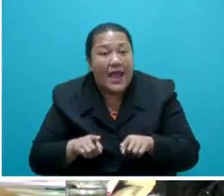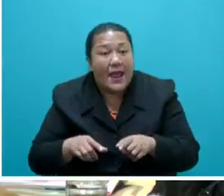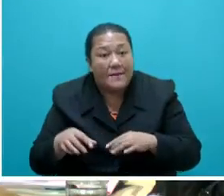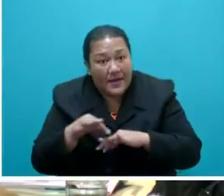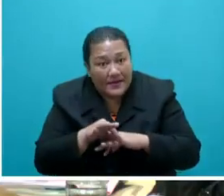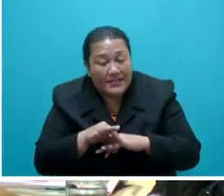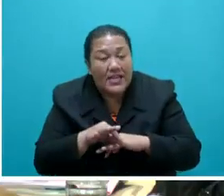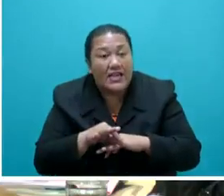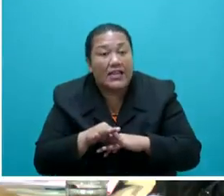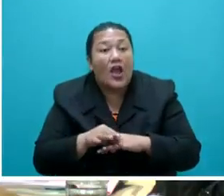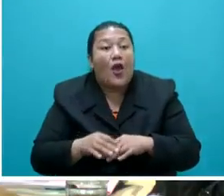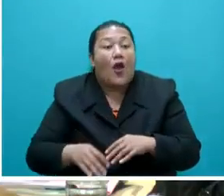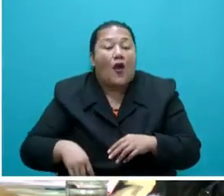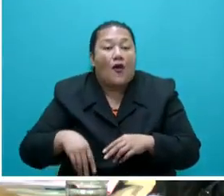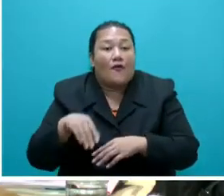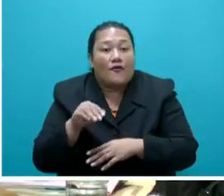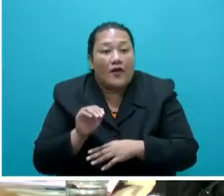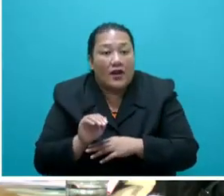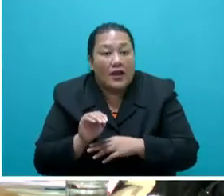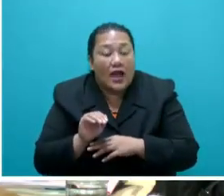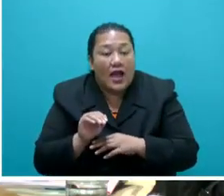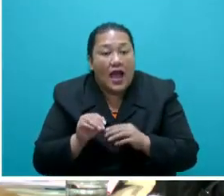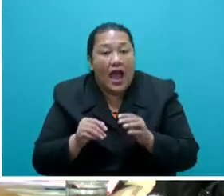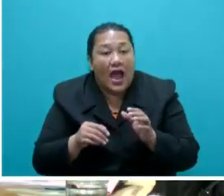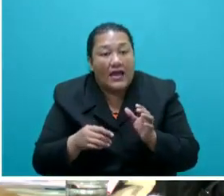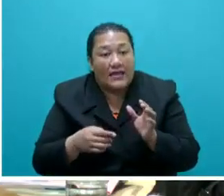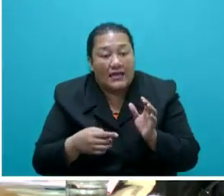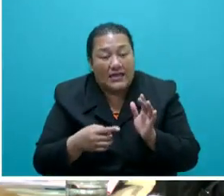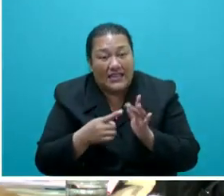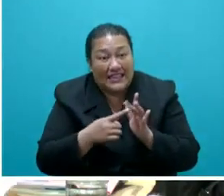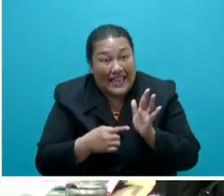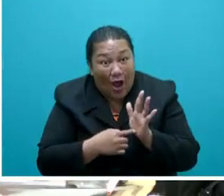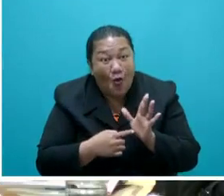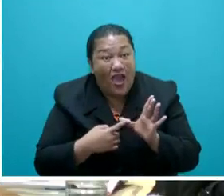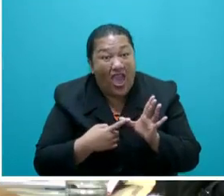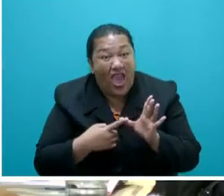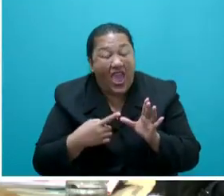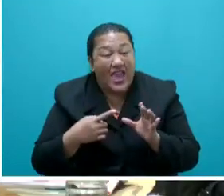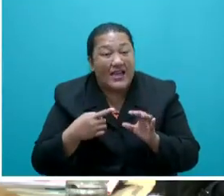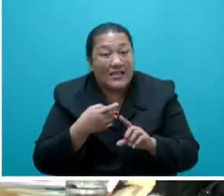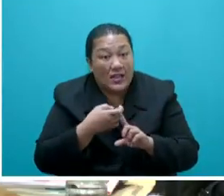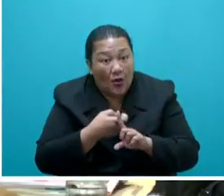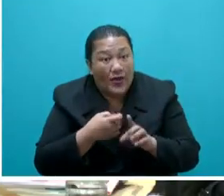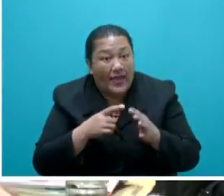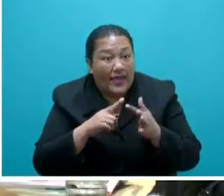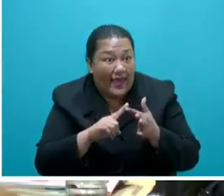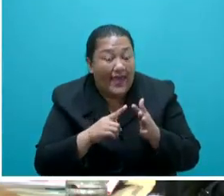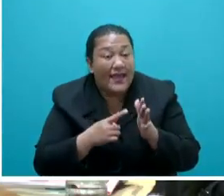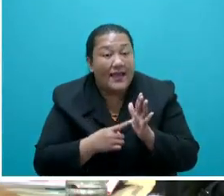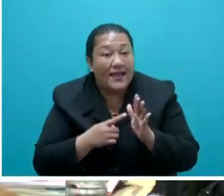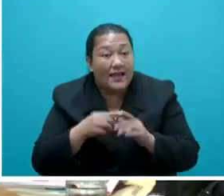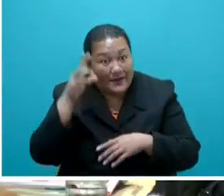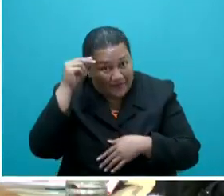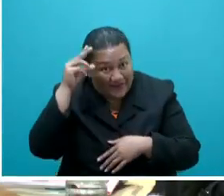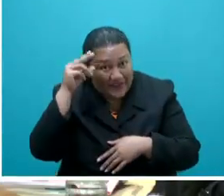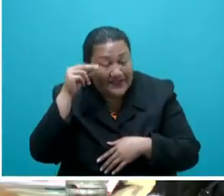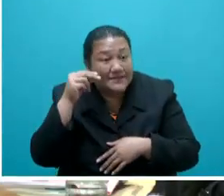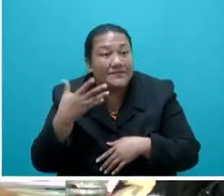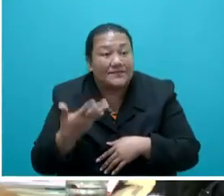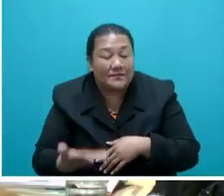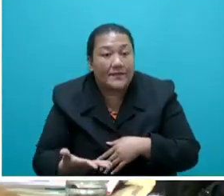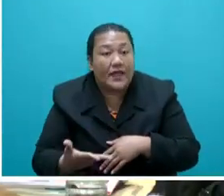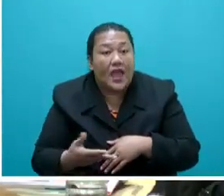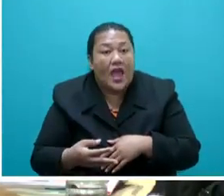Affairs, Volikaombula, Legal Aid, and the Fiji Police Force. For this week, this team has been combing the